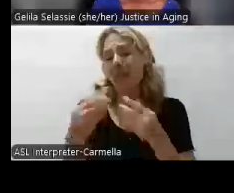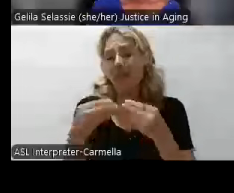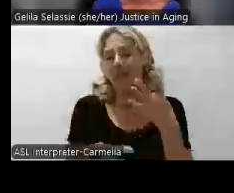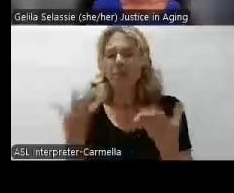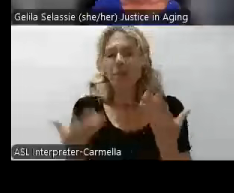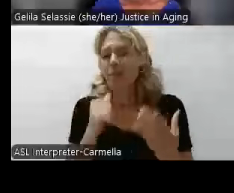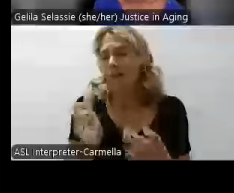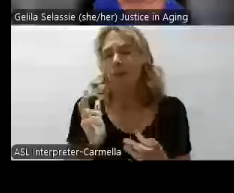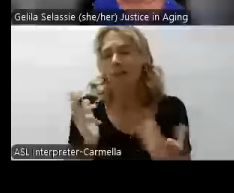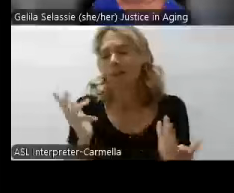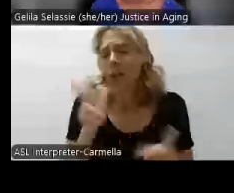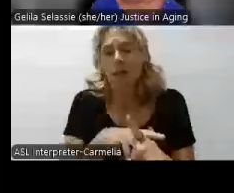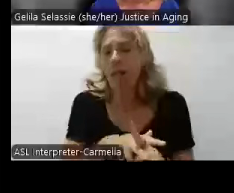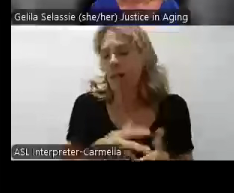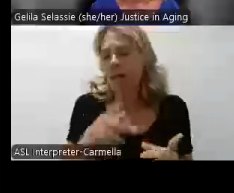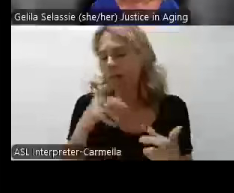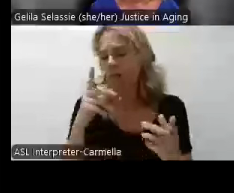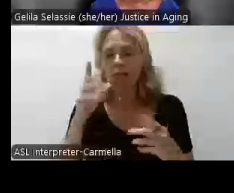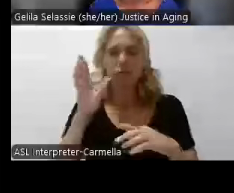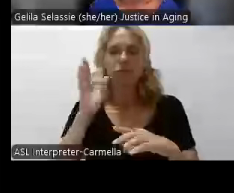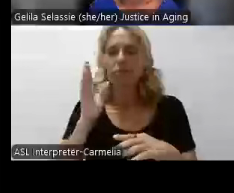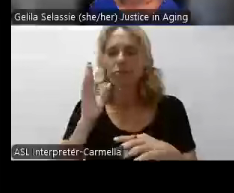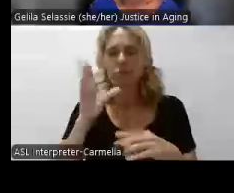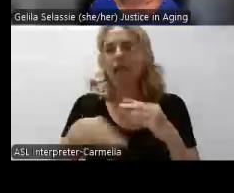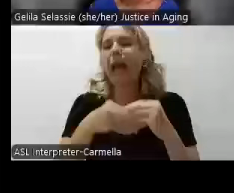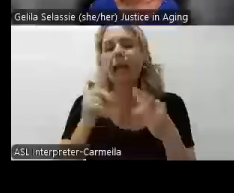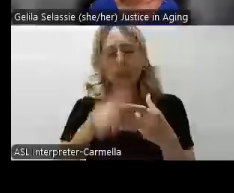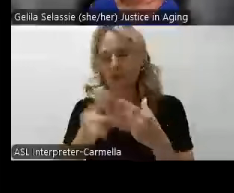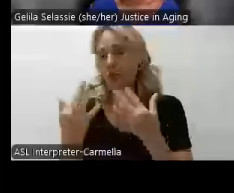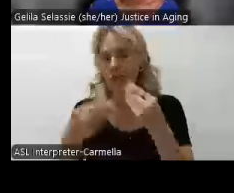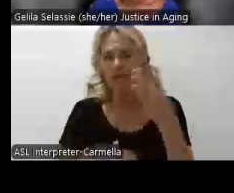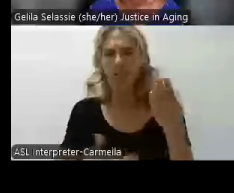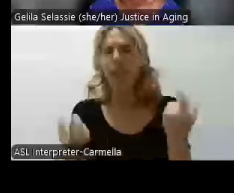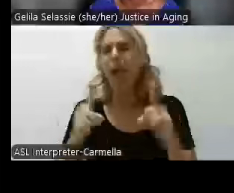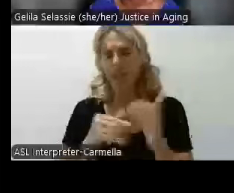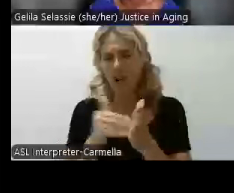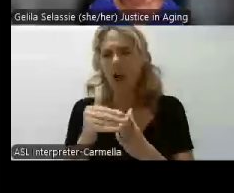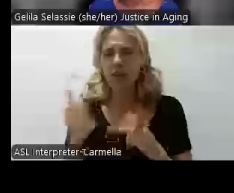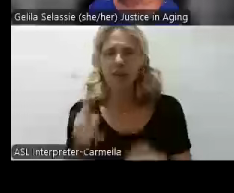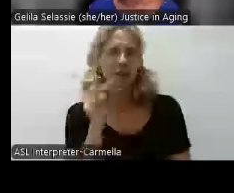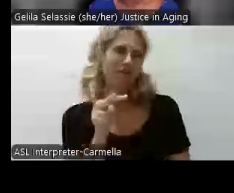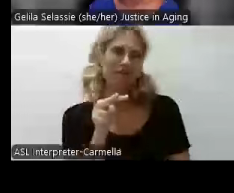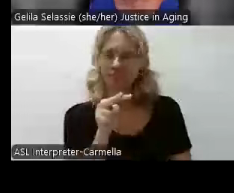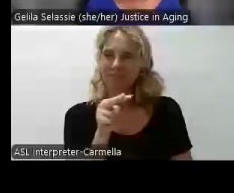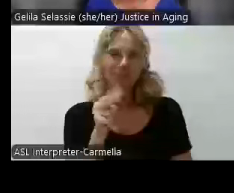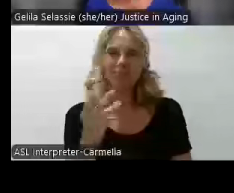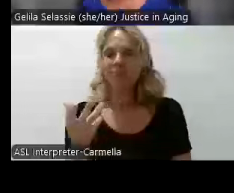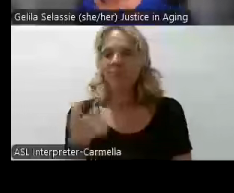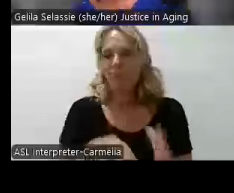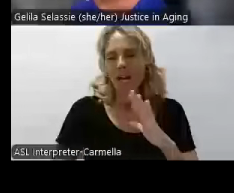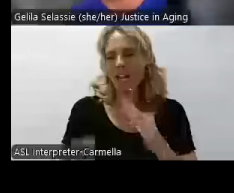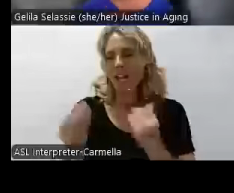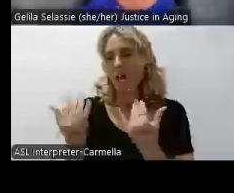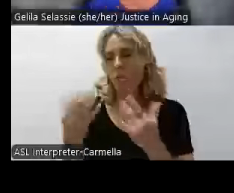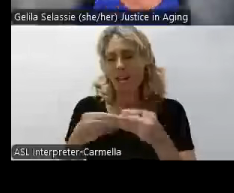not even apply to be on the waiting list, right? That actually happens quite a lot, where people aren't basically the waiting